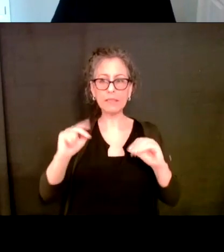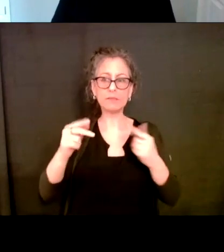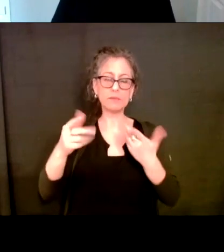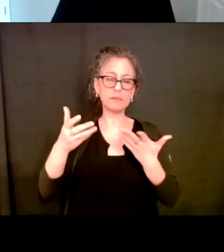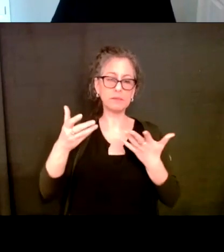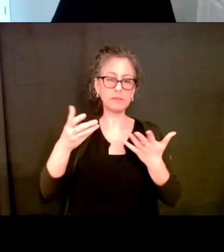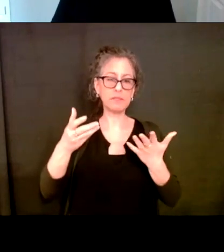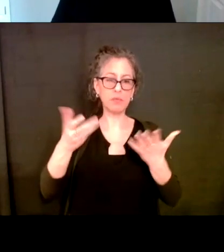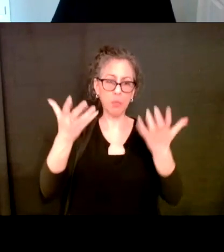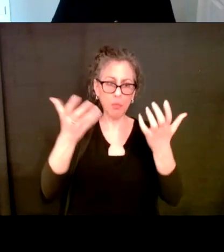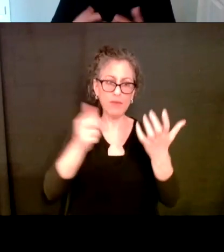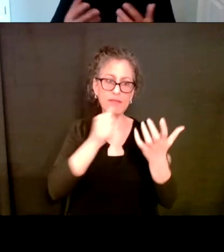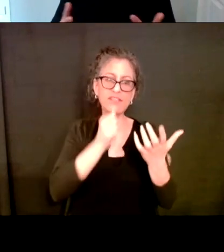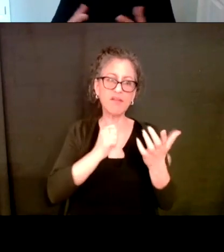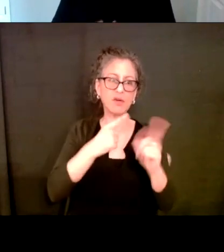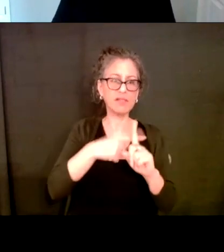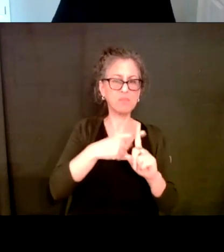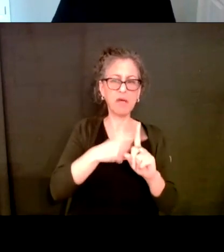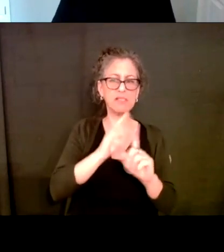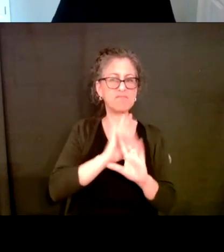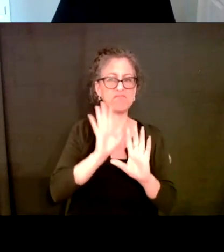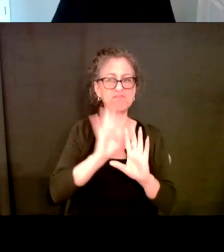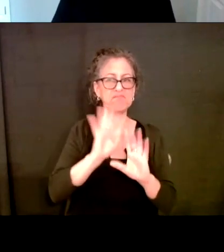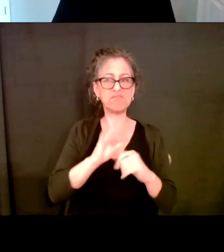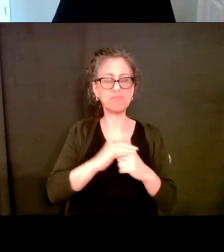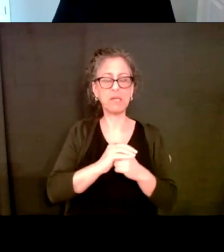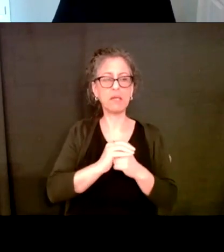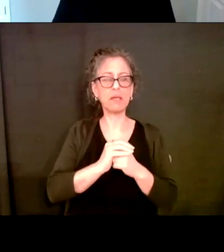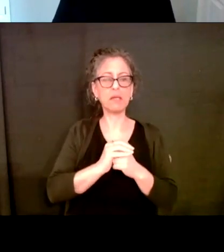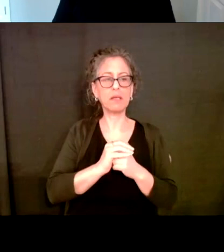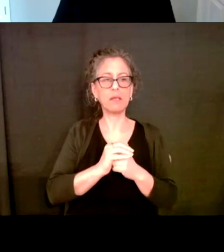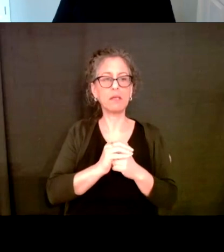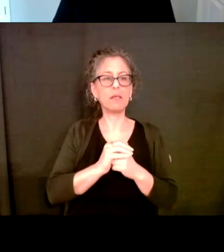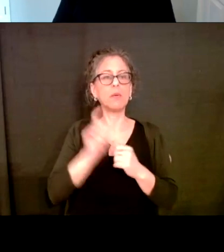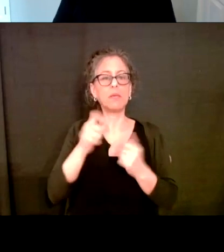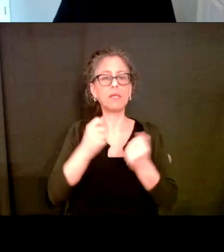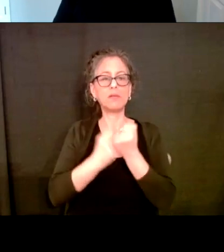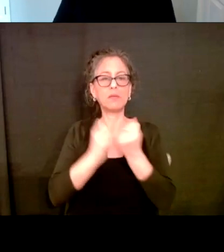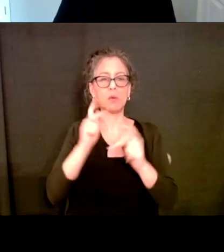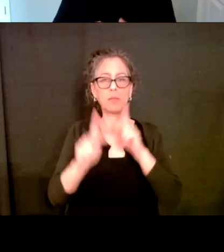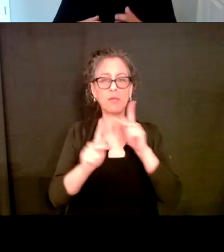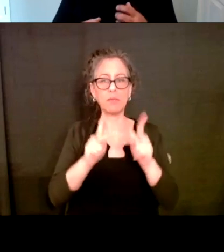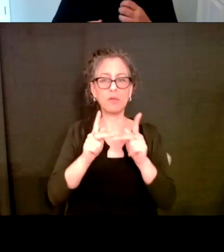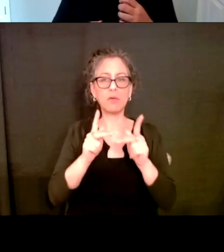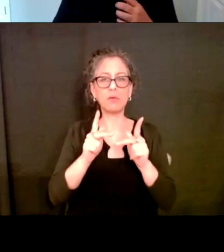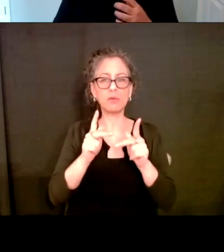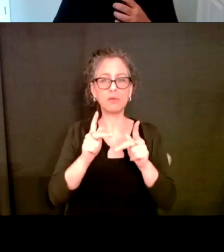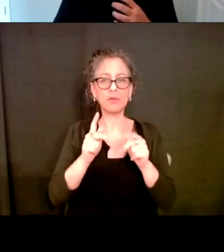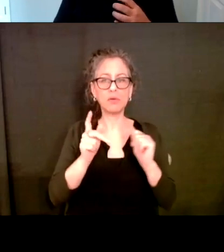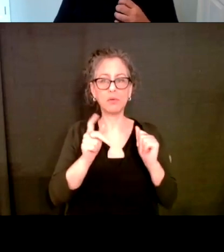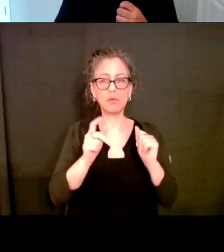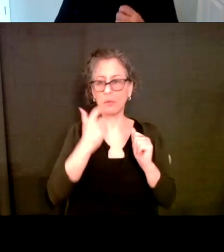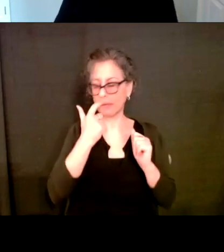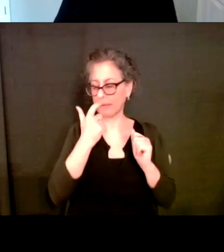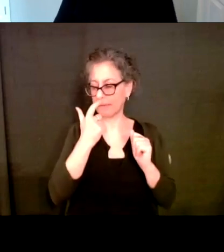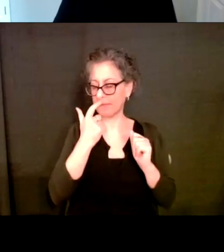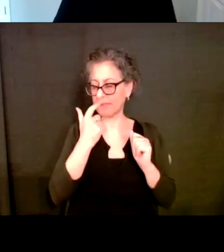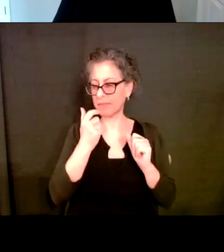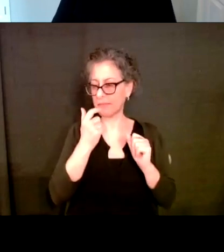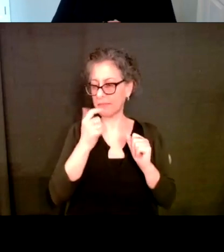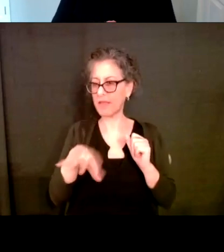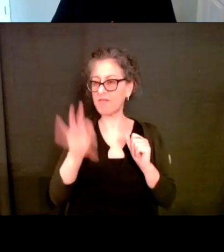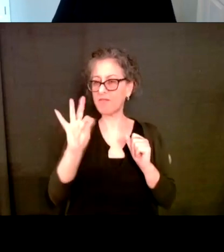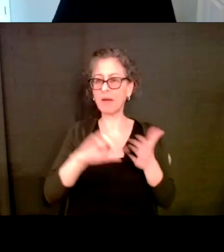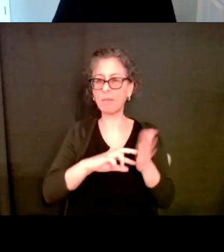is we need to support people in making a sense, of finding